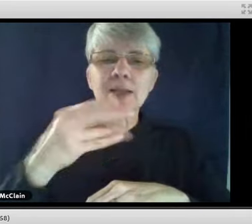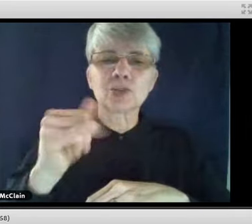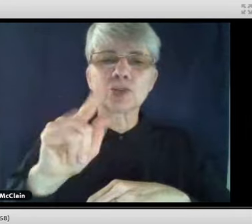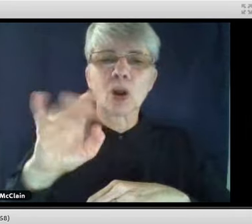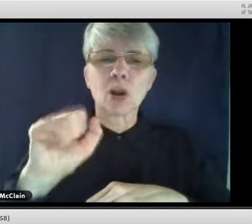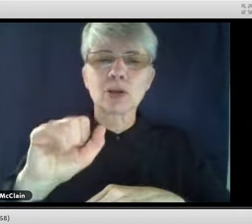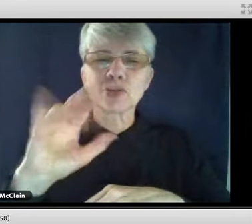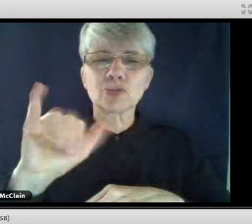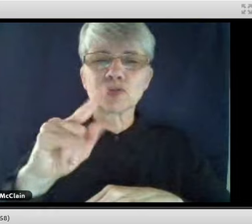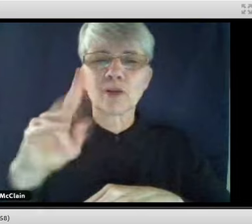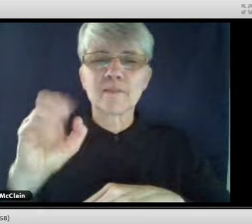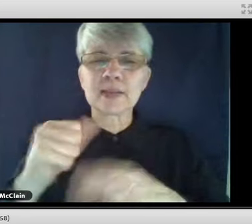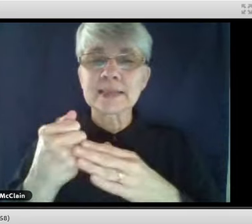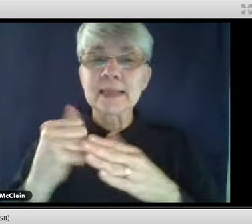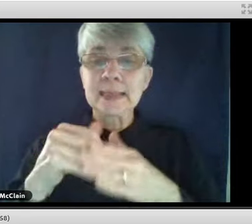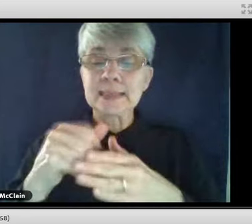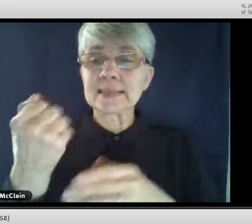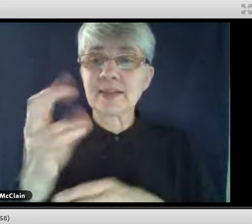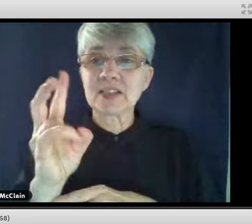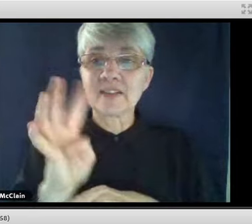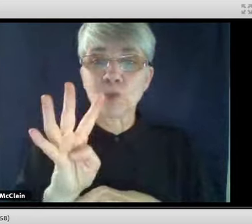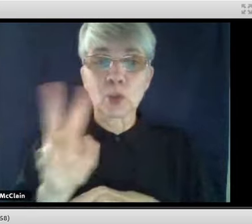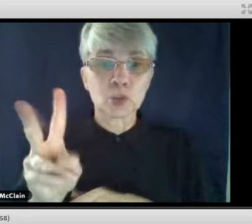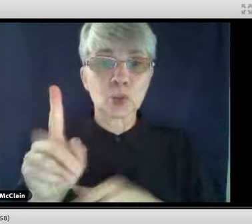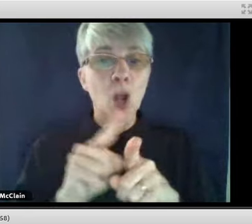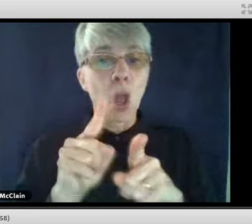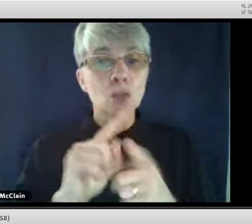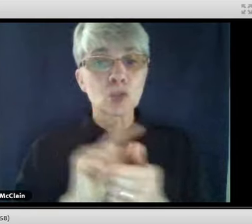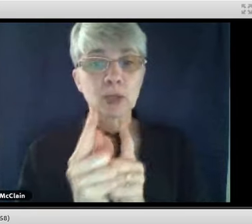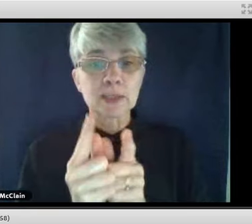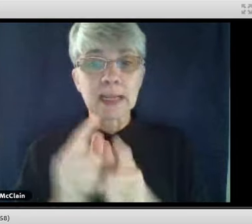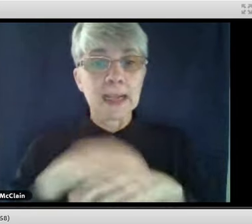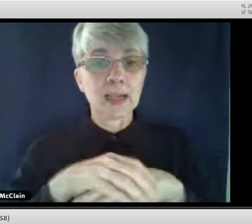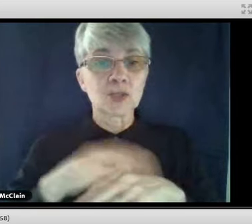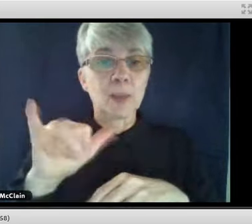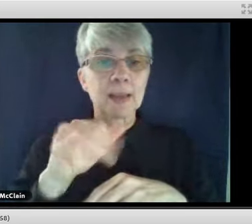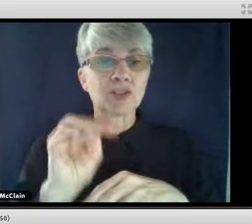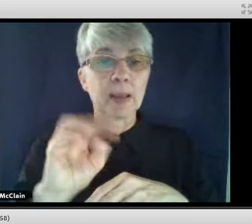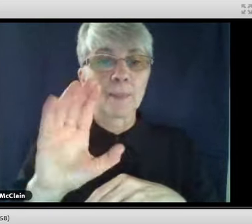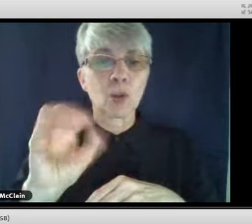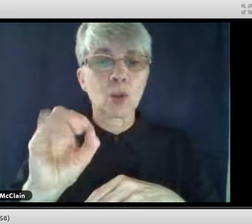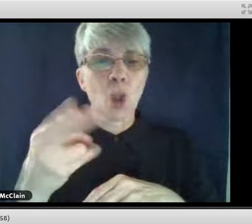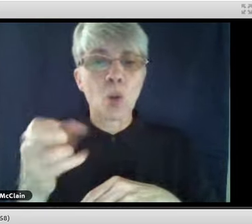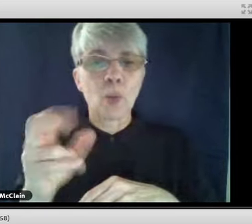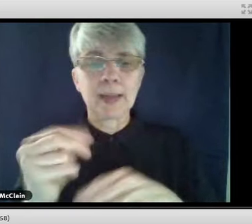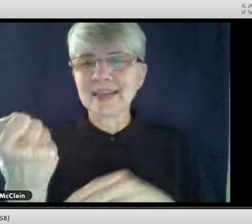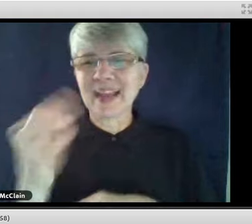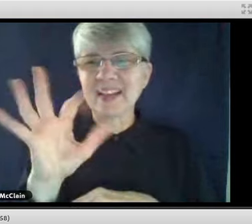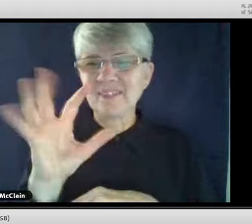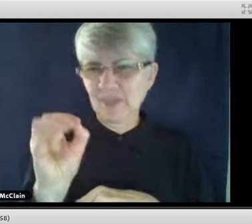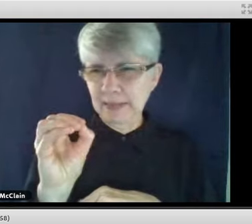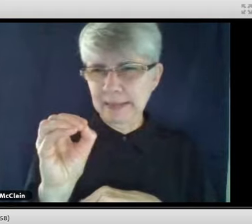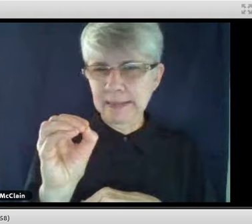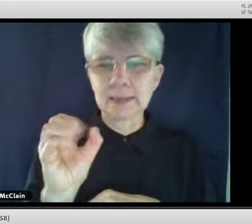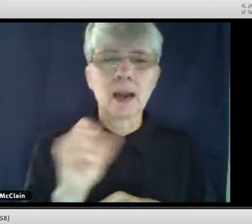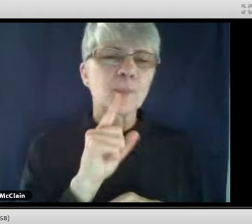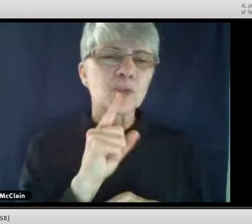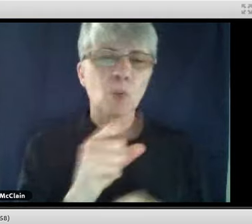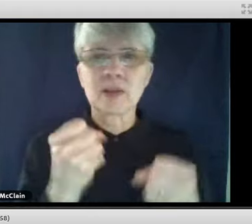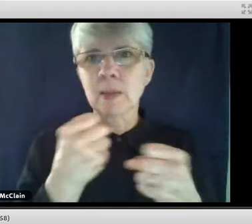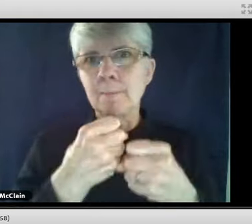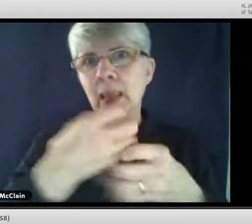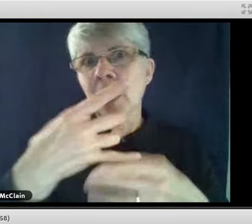in 1742, as well as and also translated into English by this J.M. Cohen in 1950. And I'm sure there's many,